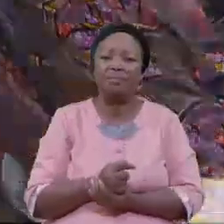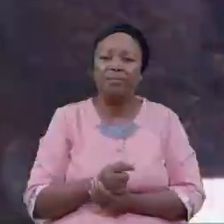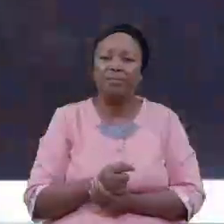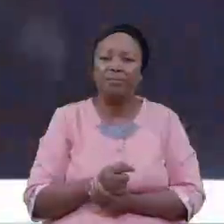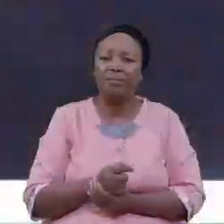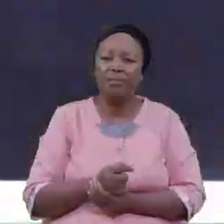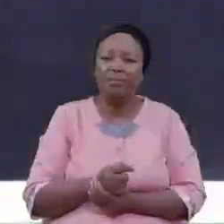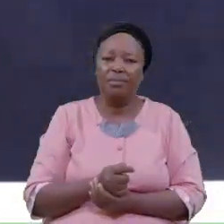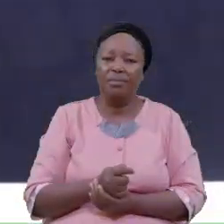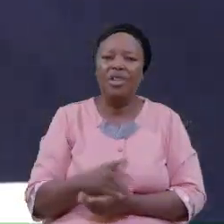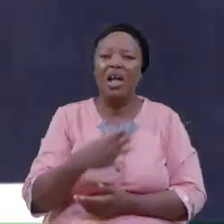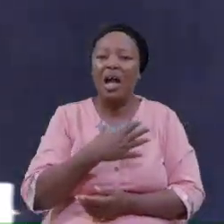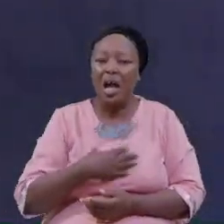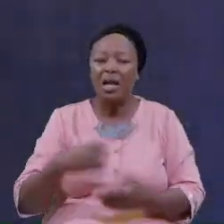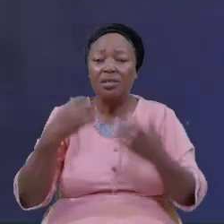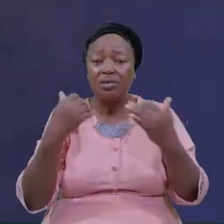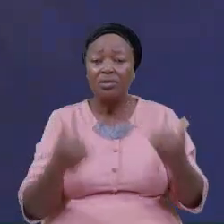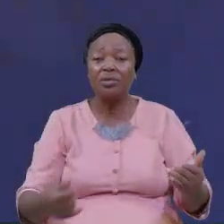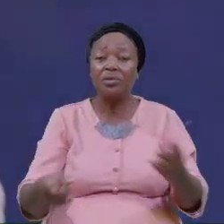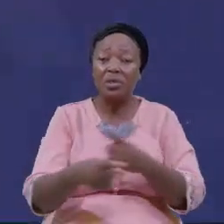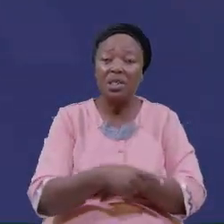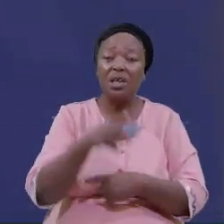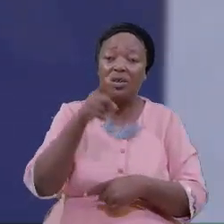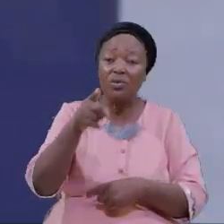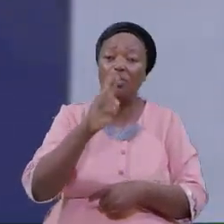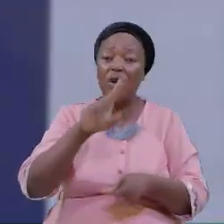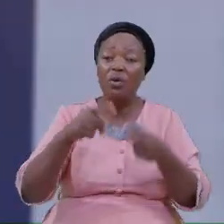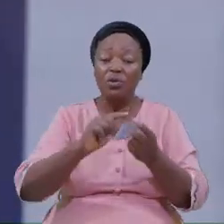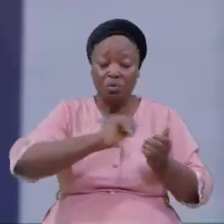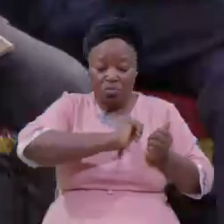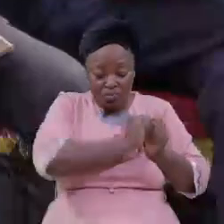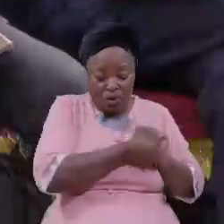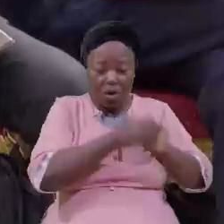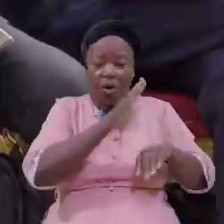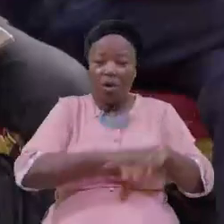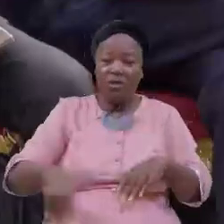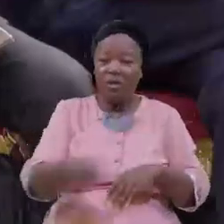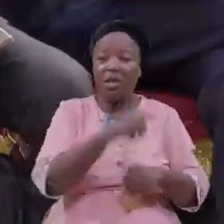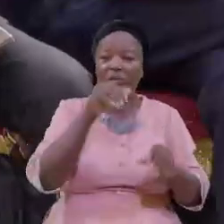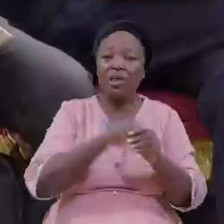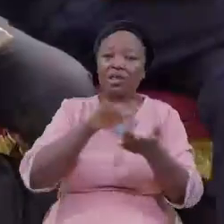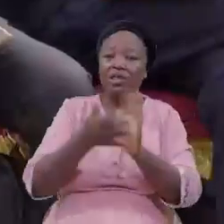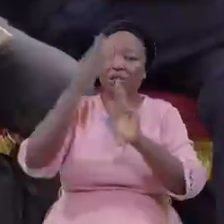And today you are going to trample on them in Jesus' name.